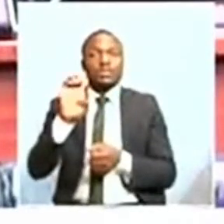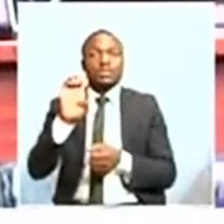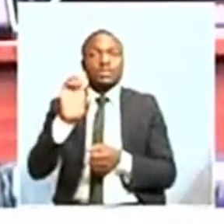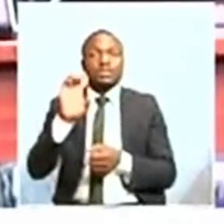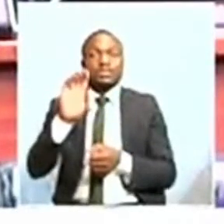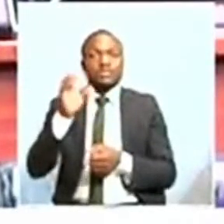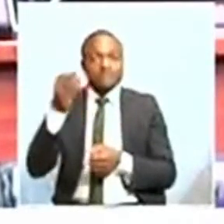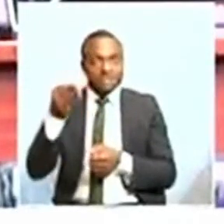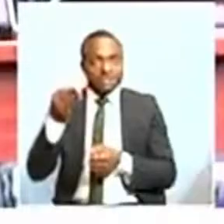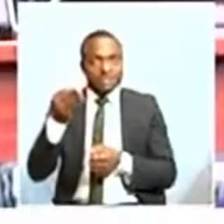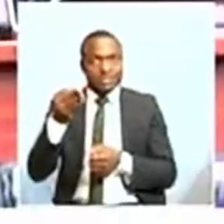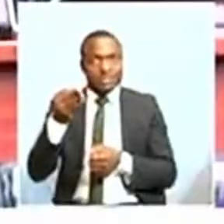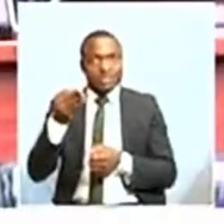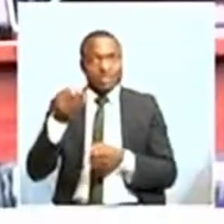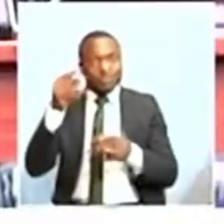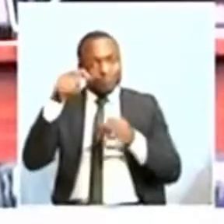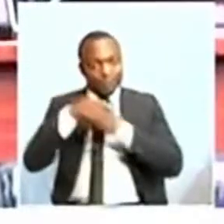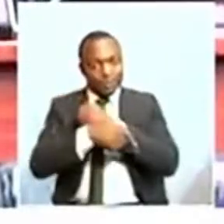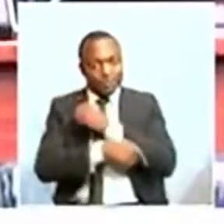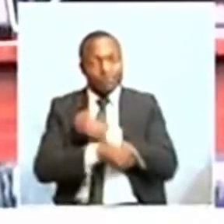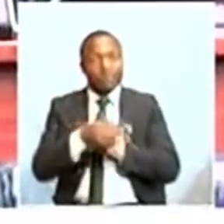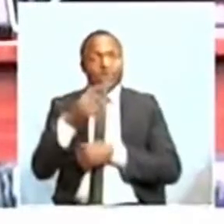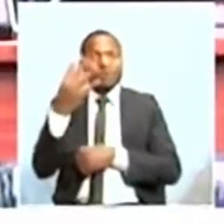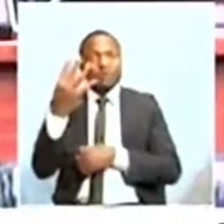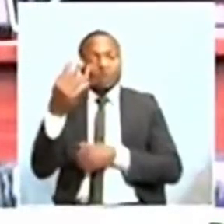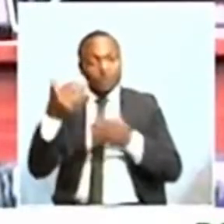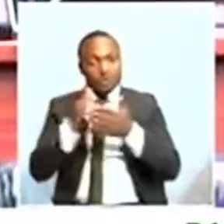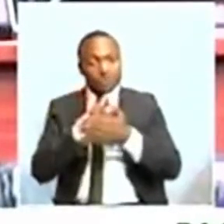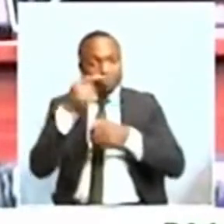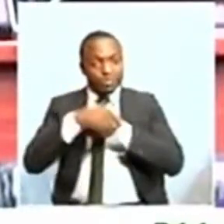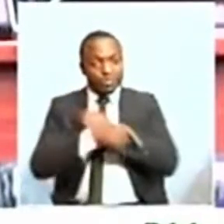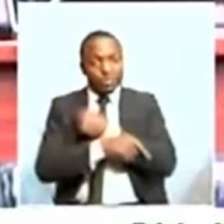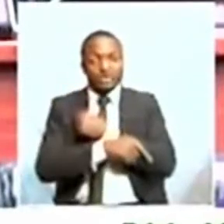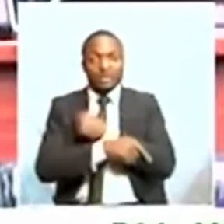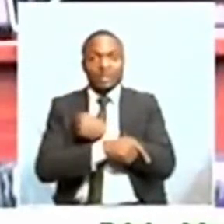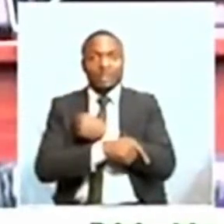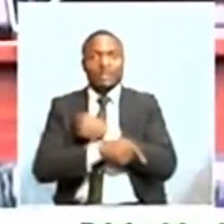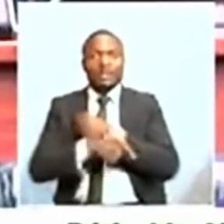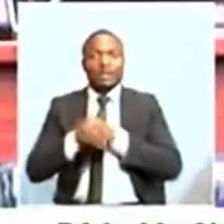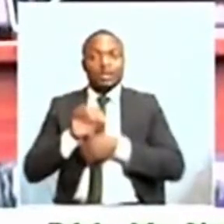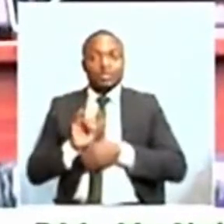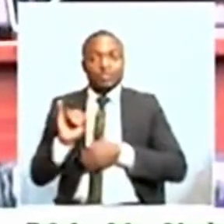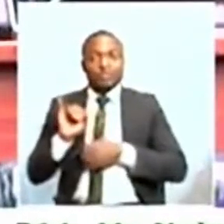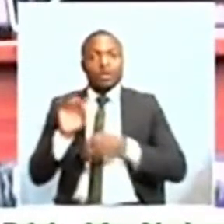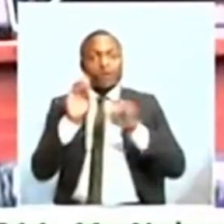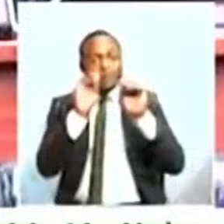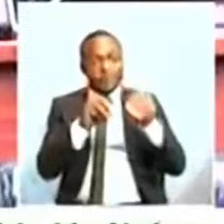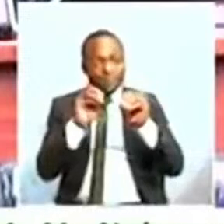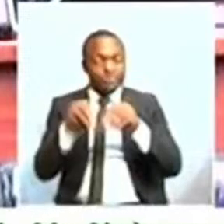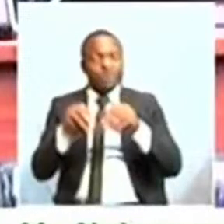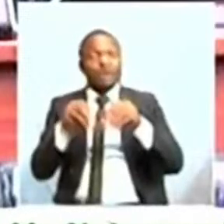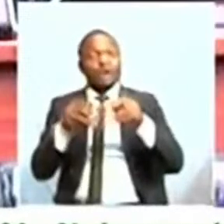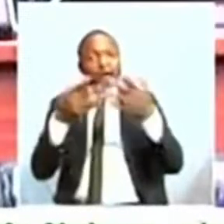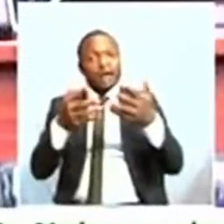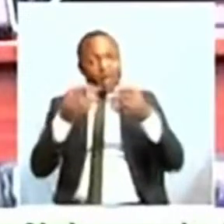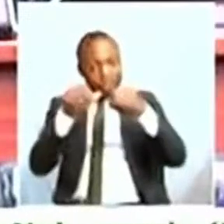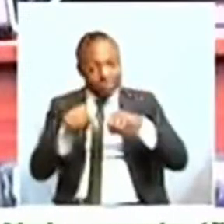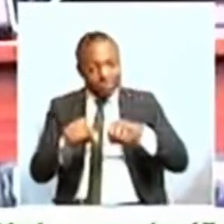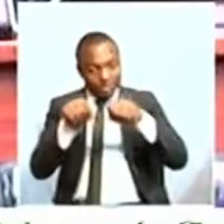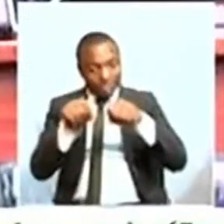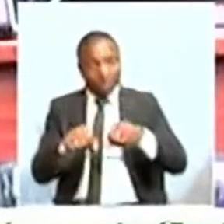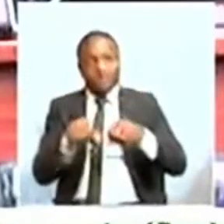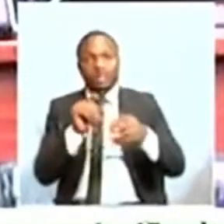rehabilitated 4 boreholes and drilled 4 new boreholes in Soka district, all equipped with hand pumps. These boreholes have since